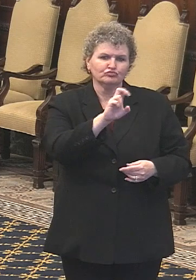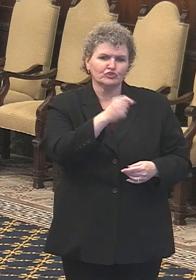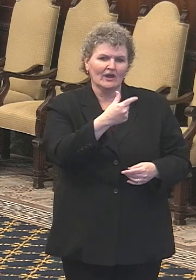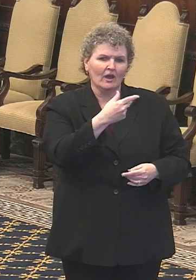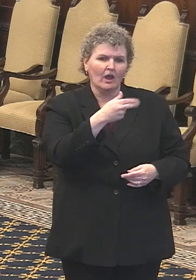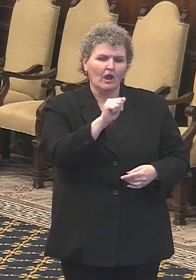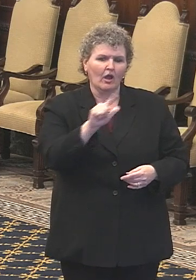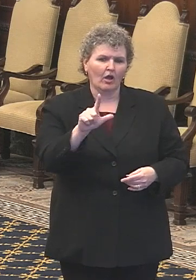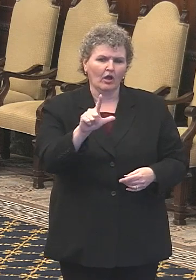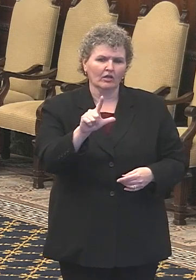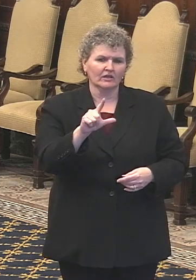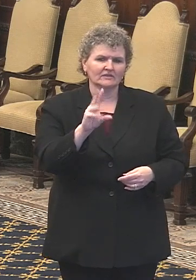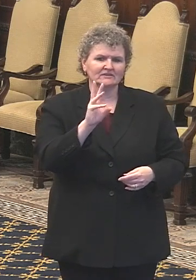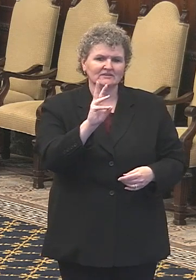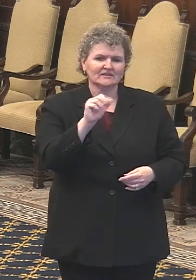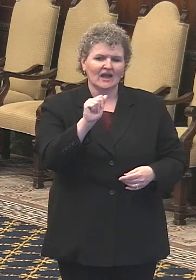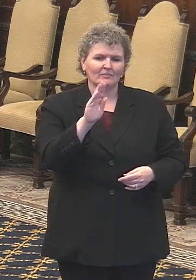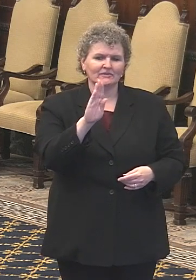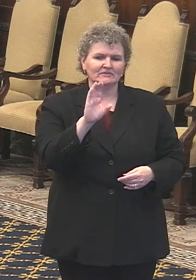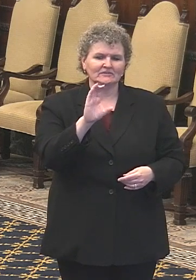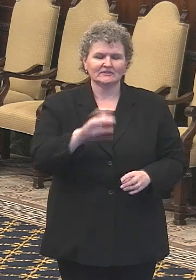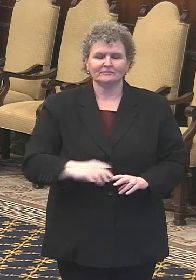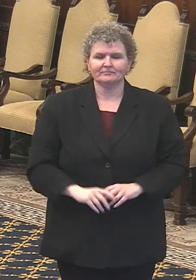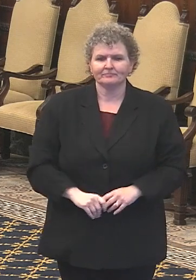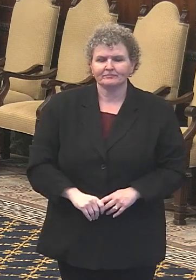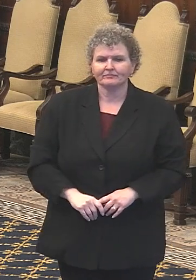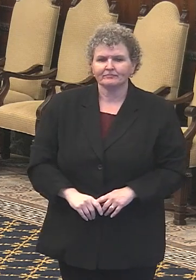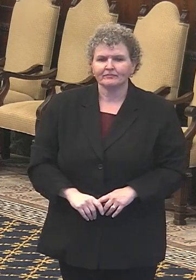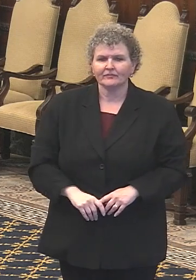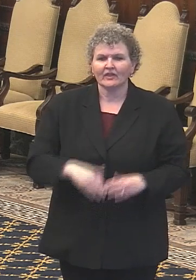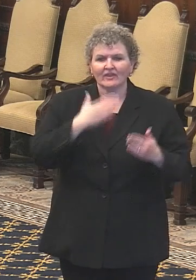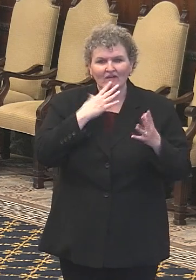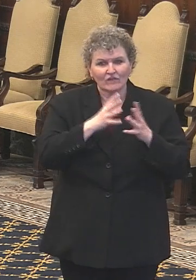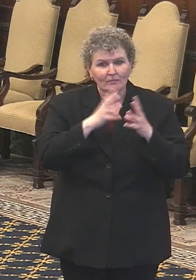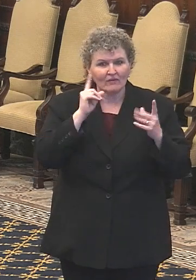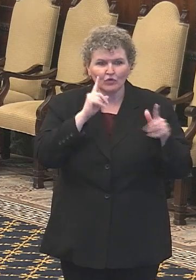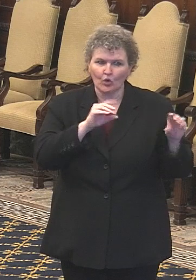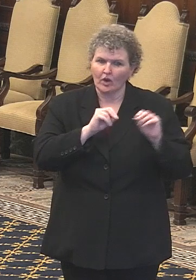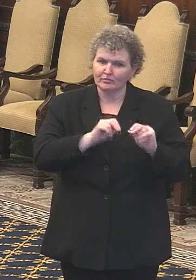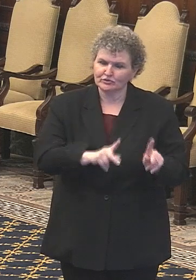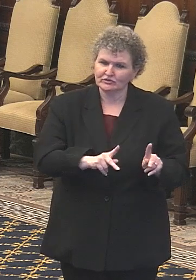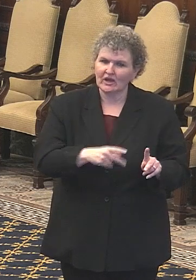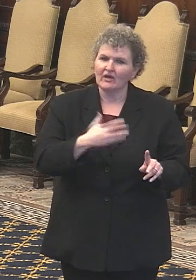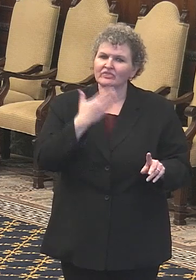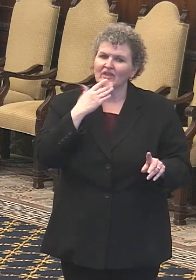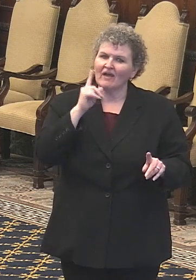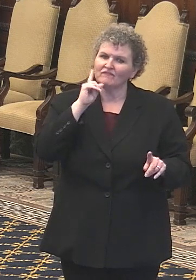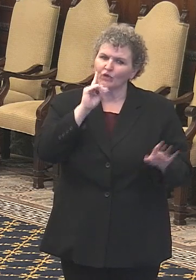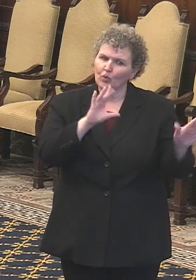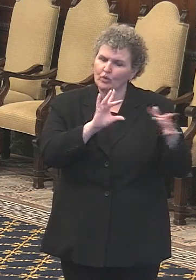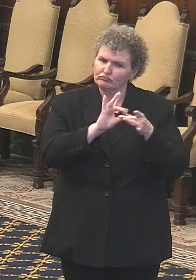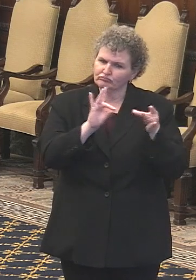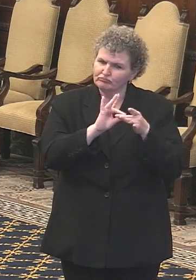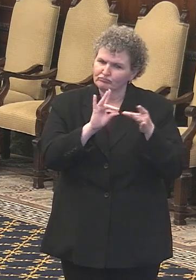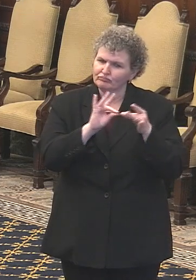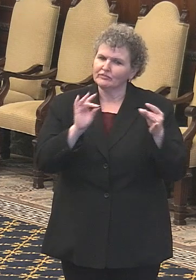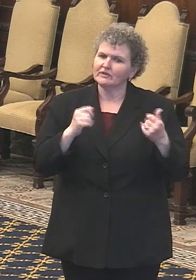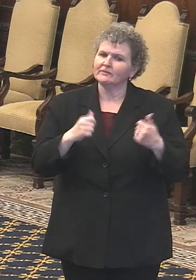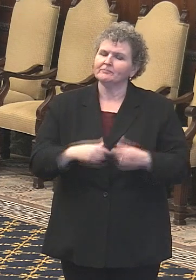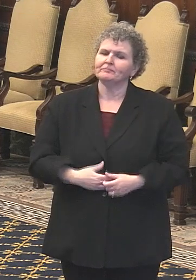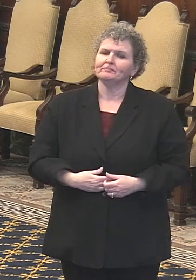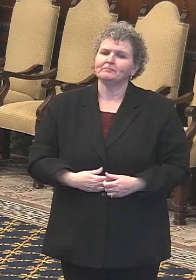6ABC. Oh, hello. Thank you so much for this opportunity and for providing this update to the public. The first question, I guess, would be for